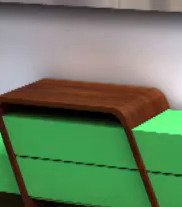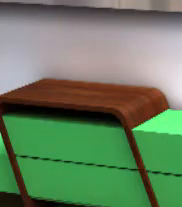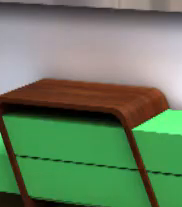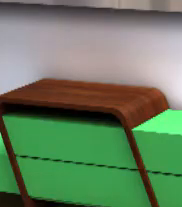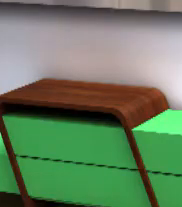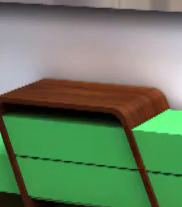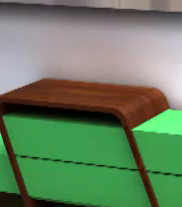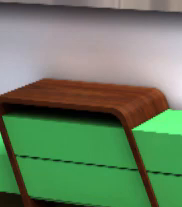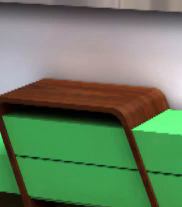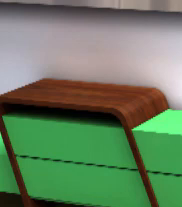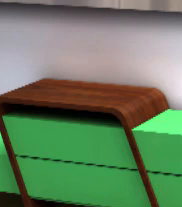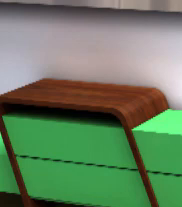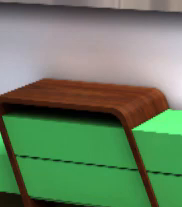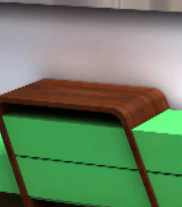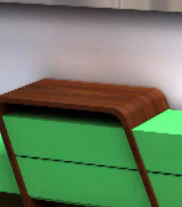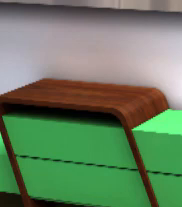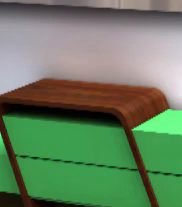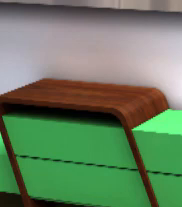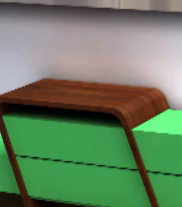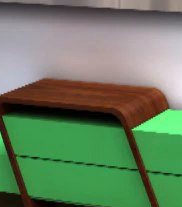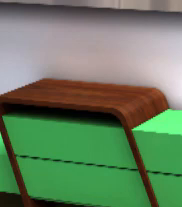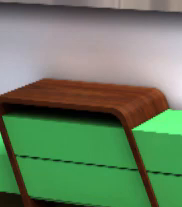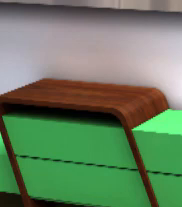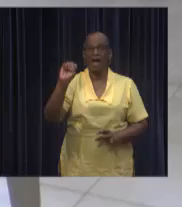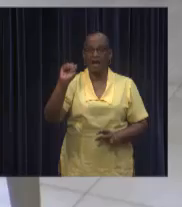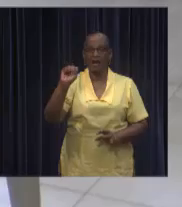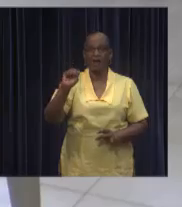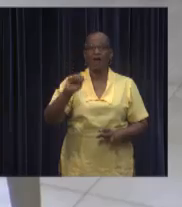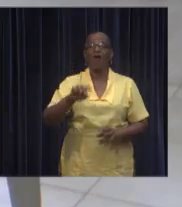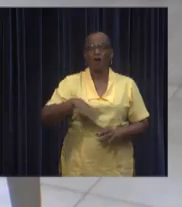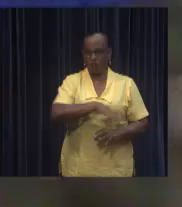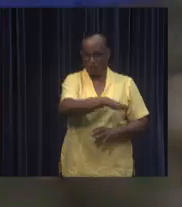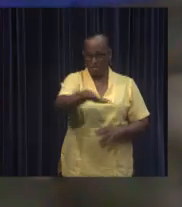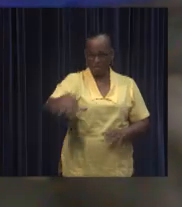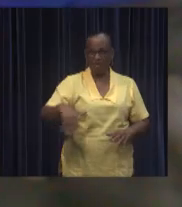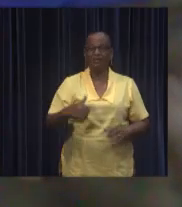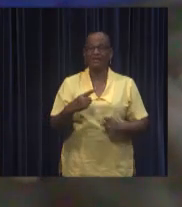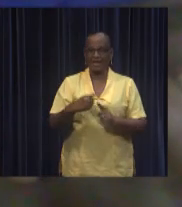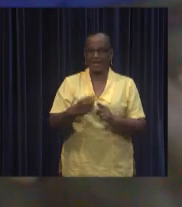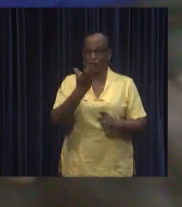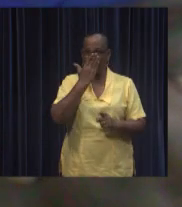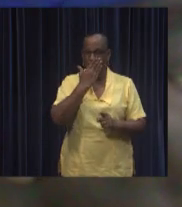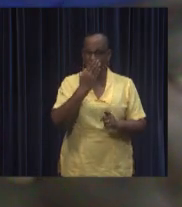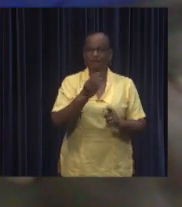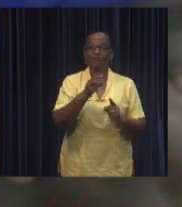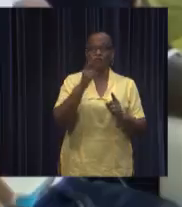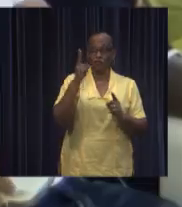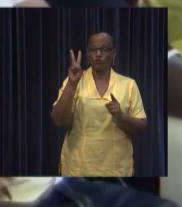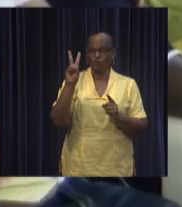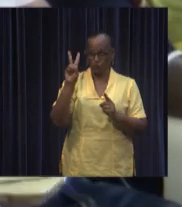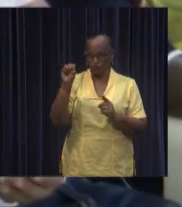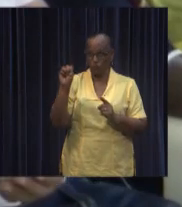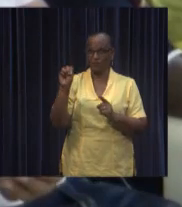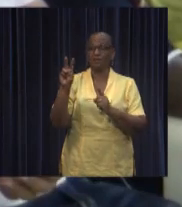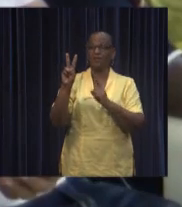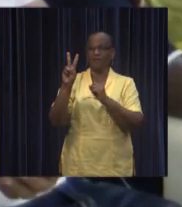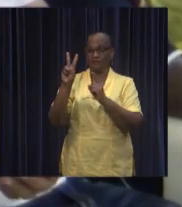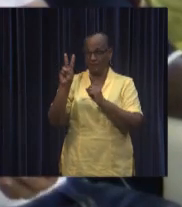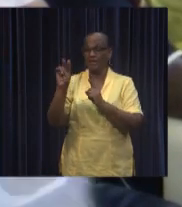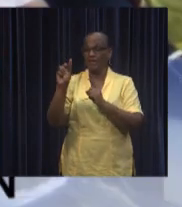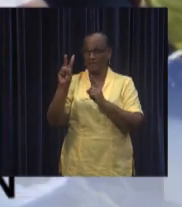Tribal Maroon and Indigenous people are being trained in sustainable forest management and village development